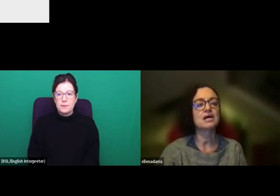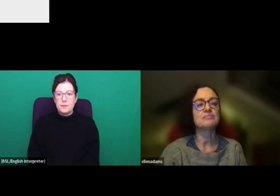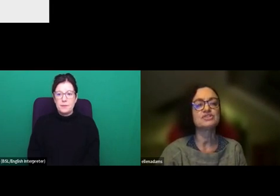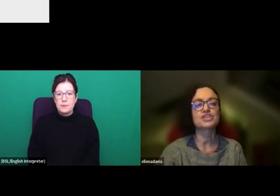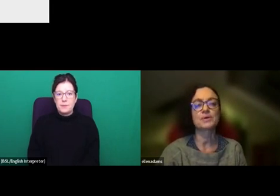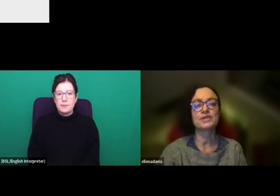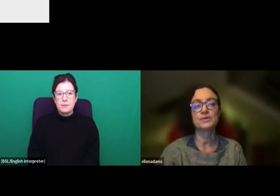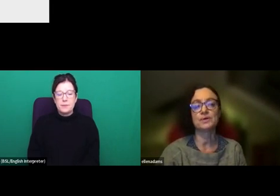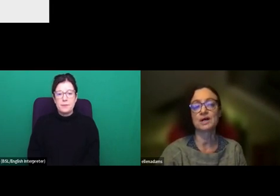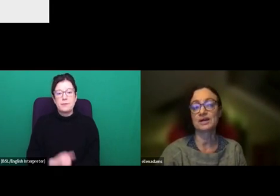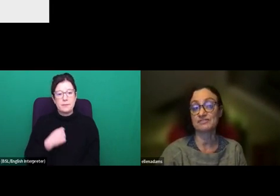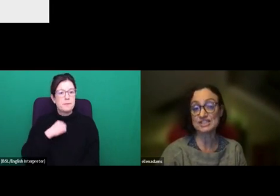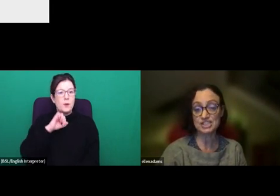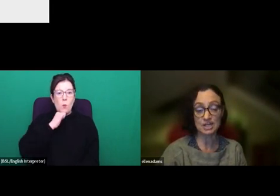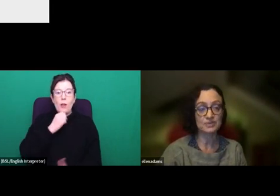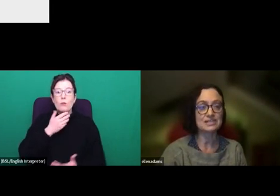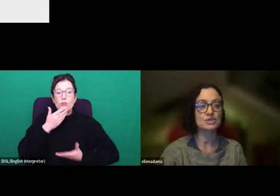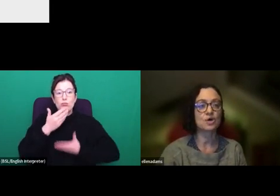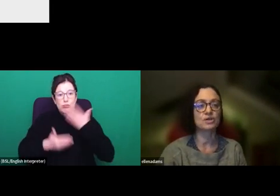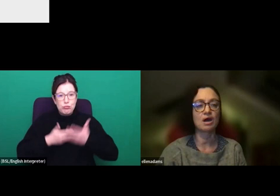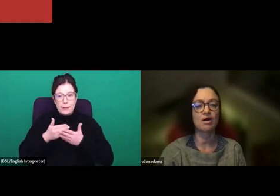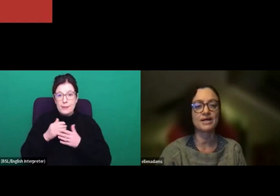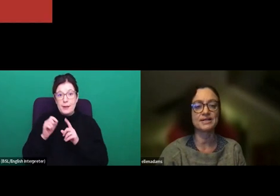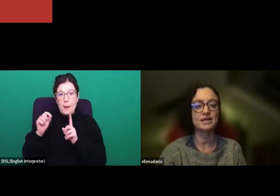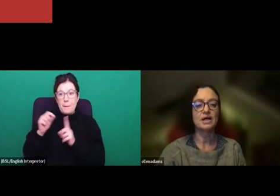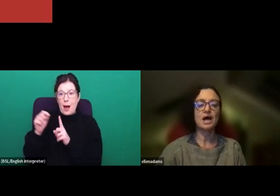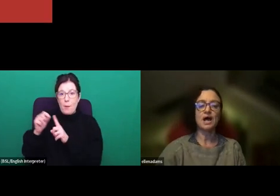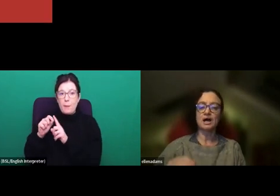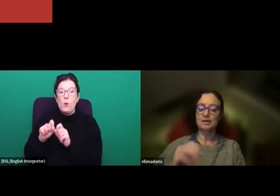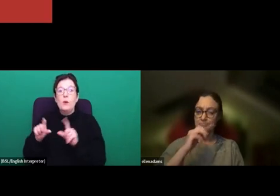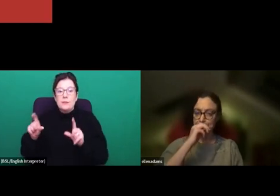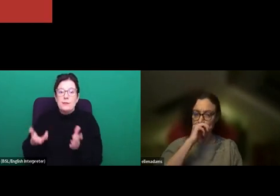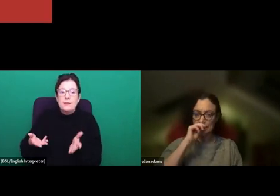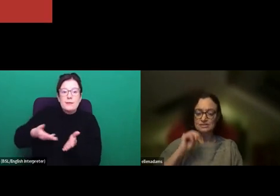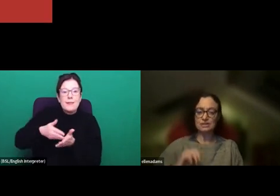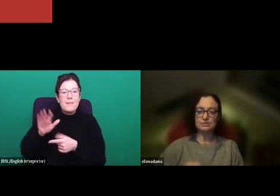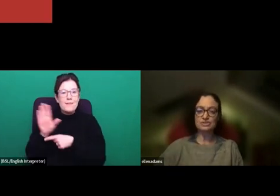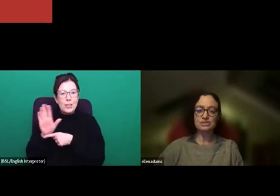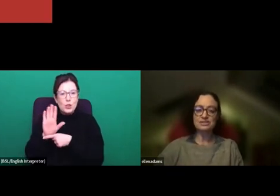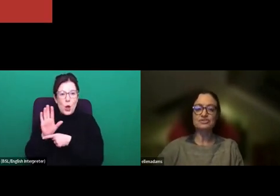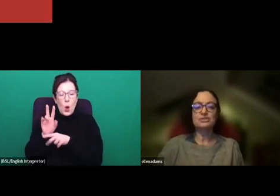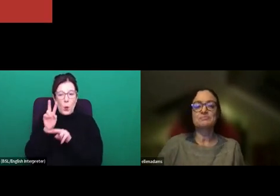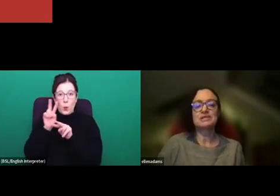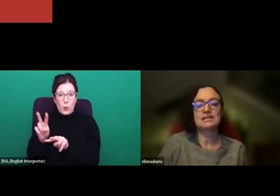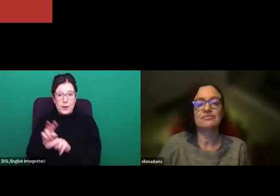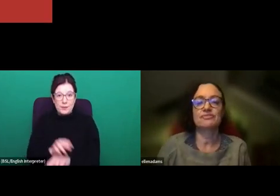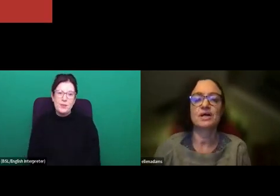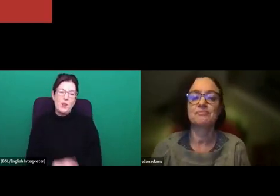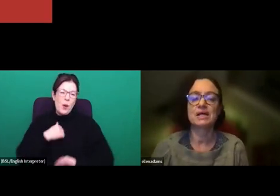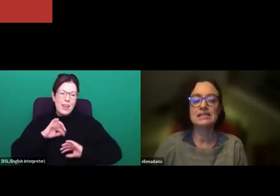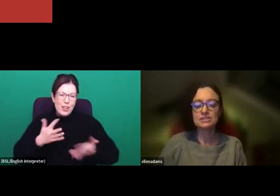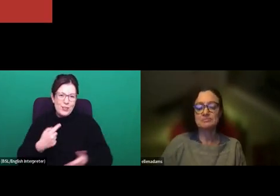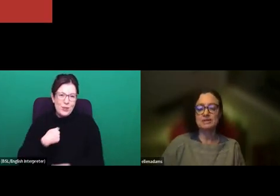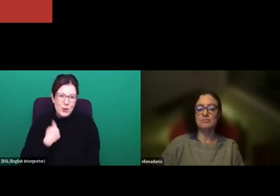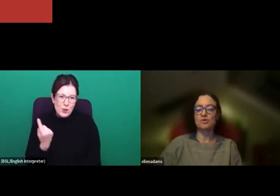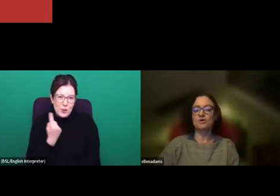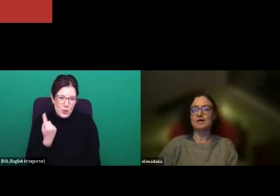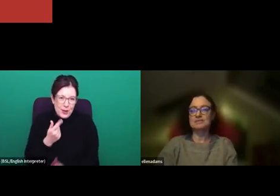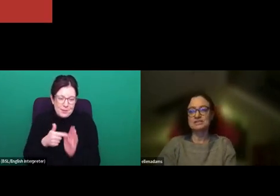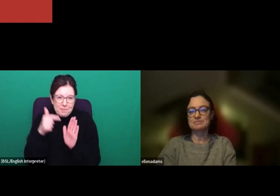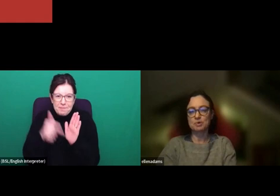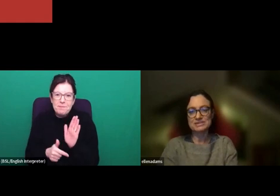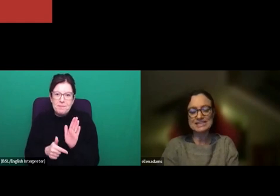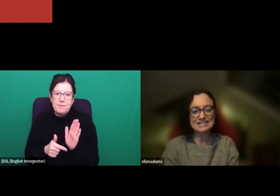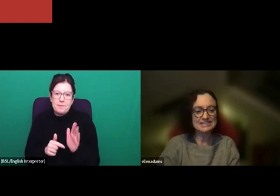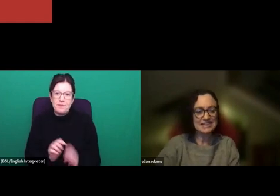be showing you a video that's online. So just to introduce myself a little bit more,